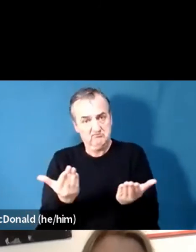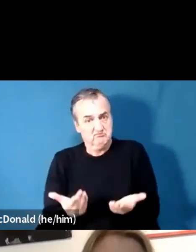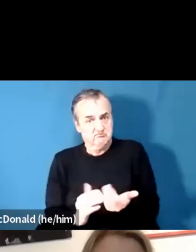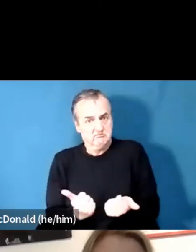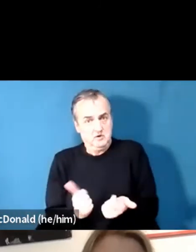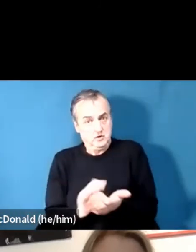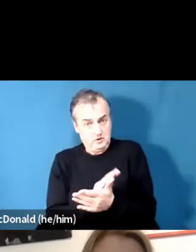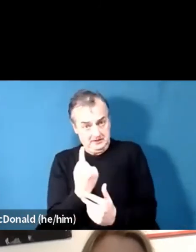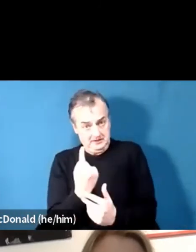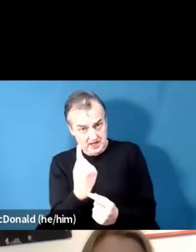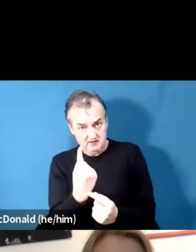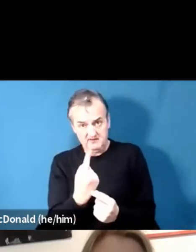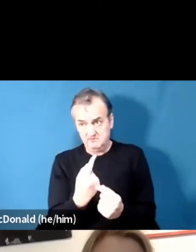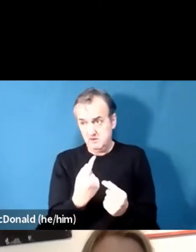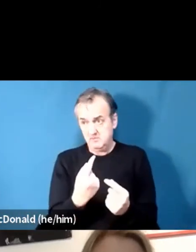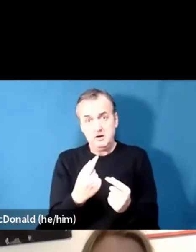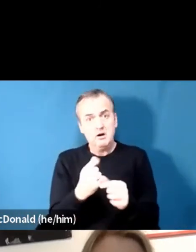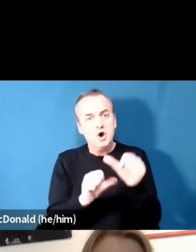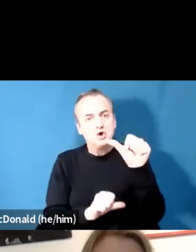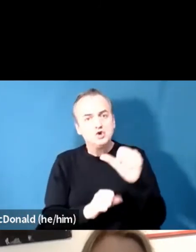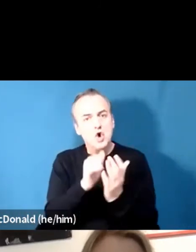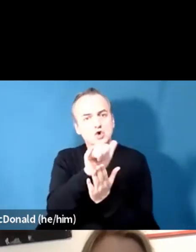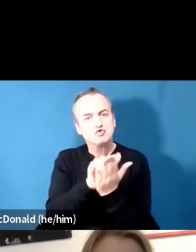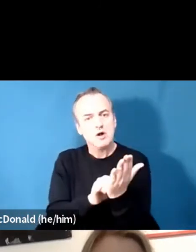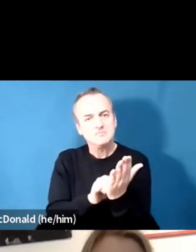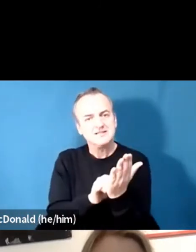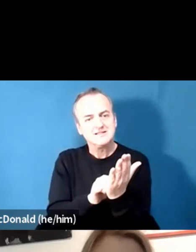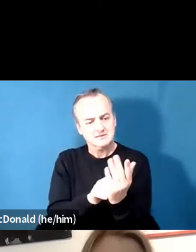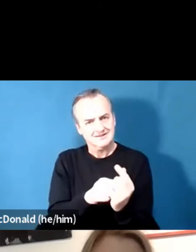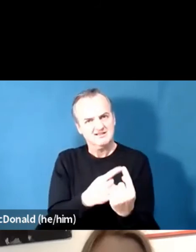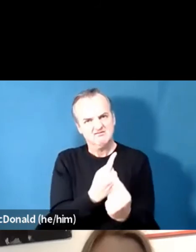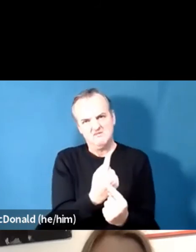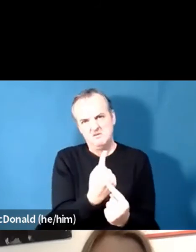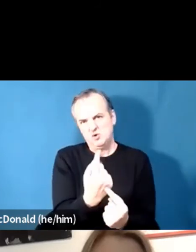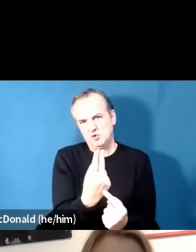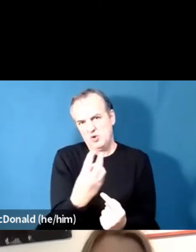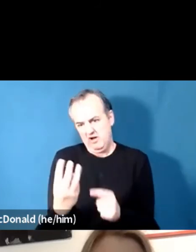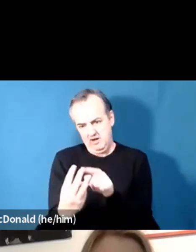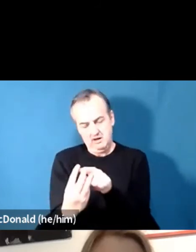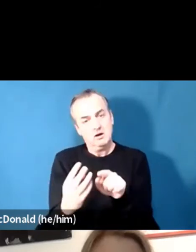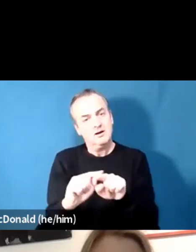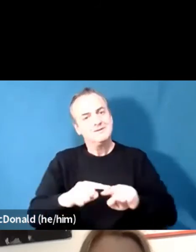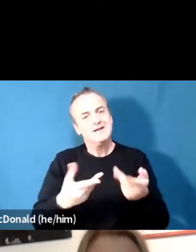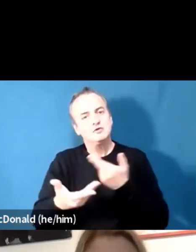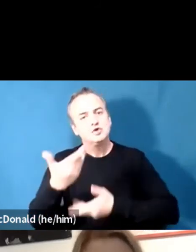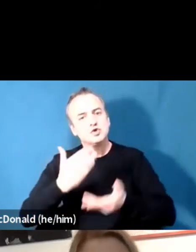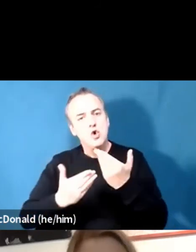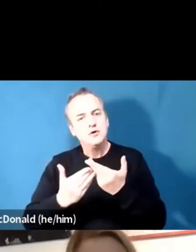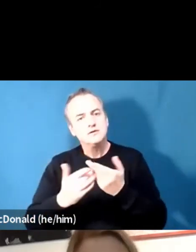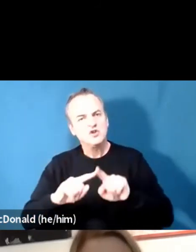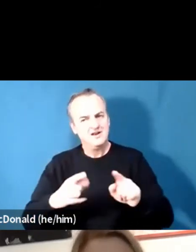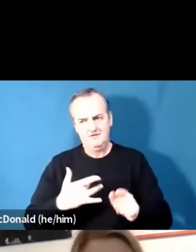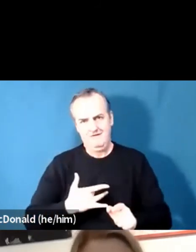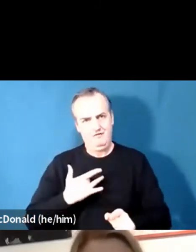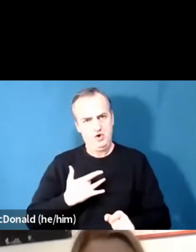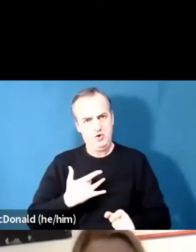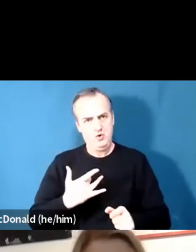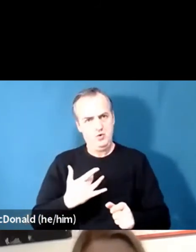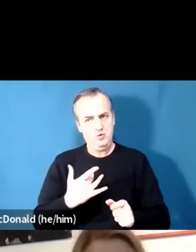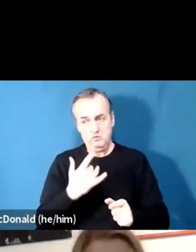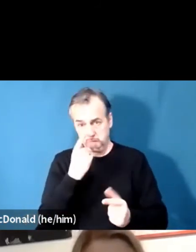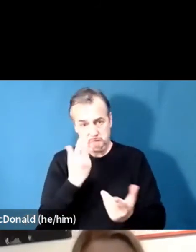short scripts that actually show different aspects of you and you feel that best reflects your voice, then great. Or if you feel like it's a 30 page extract